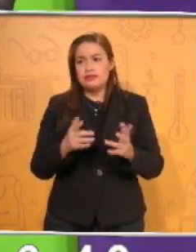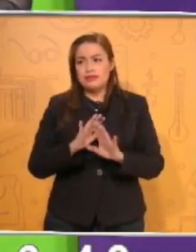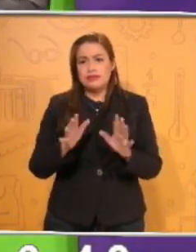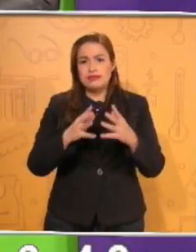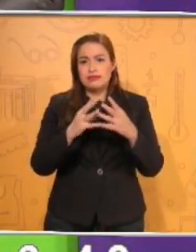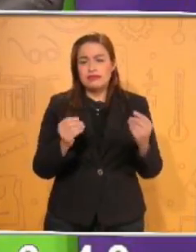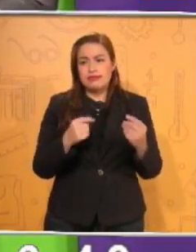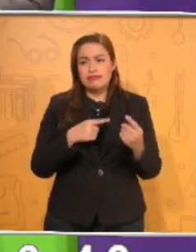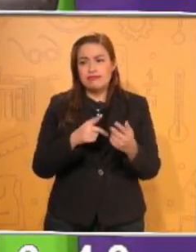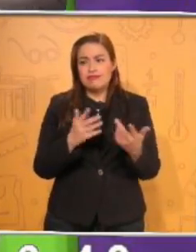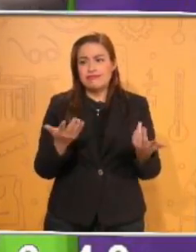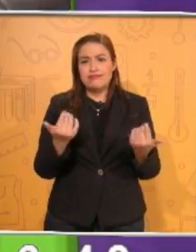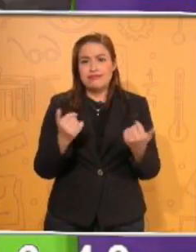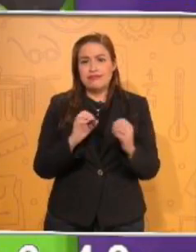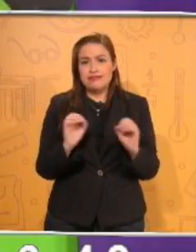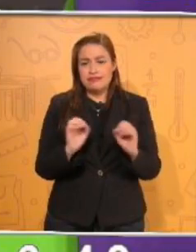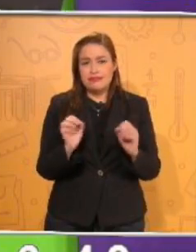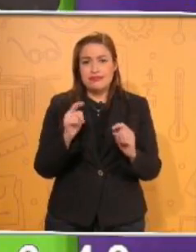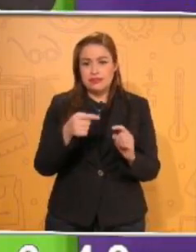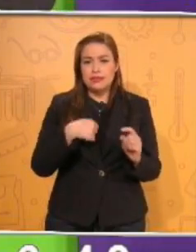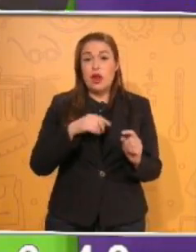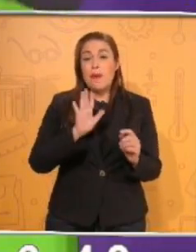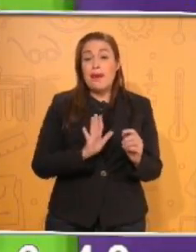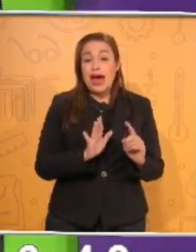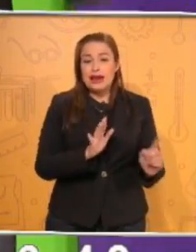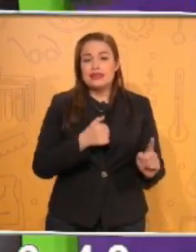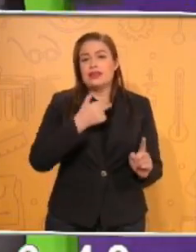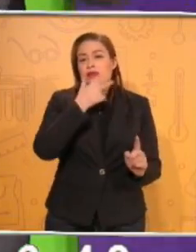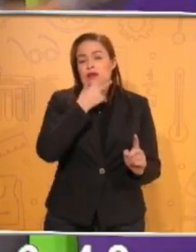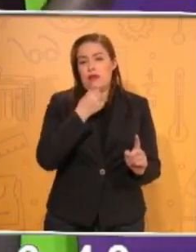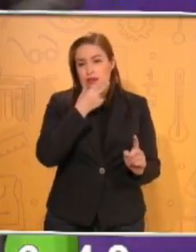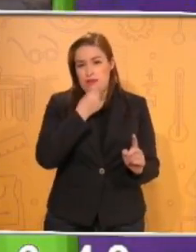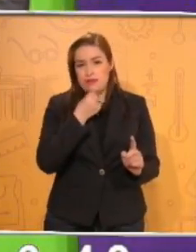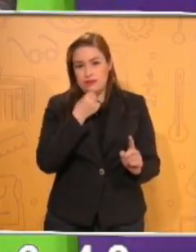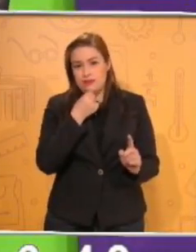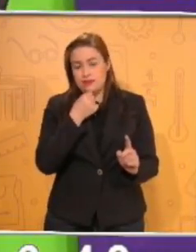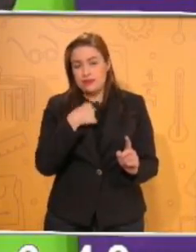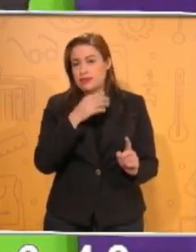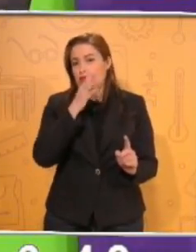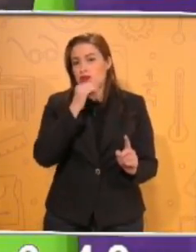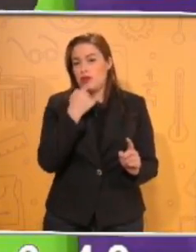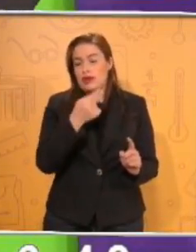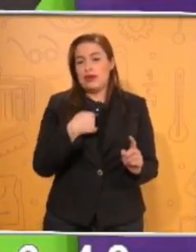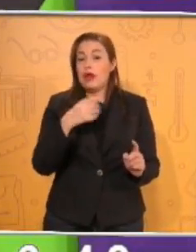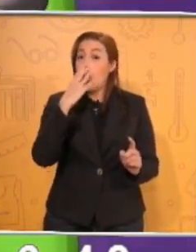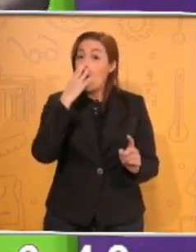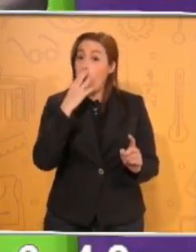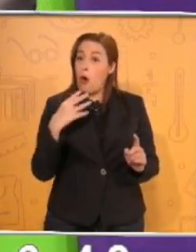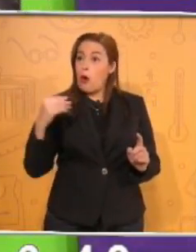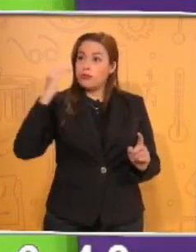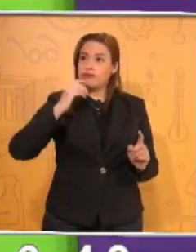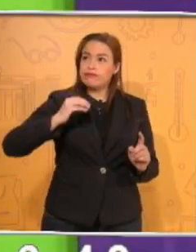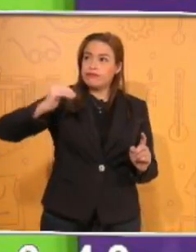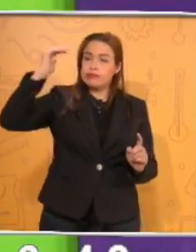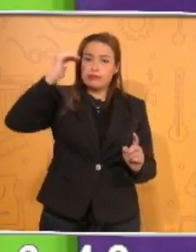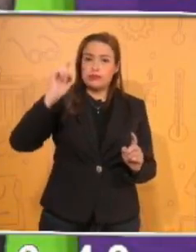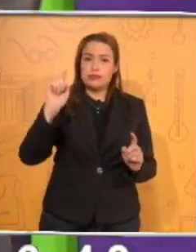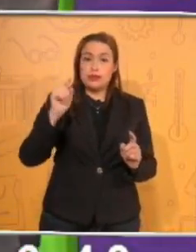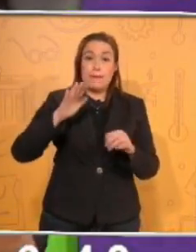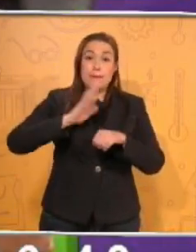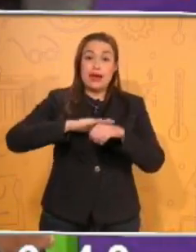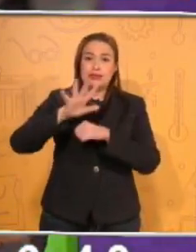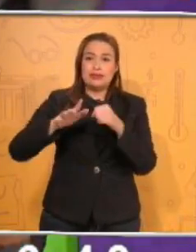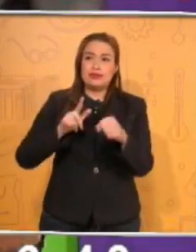a human. So wolf man, it's more human, and werewolf, it's more animal.